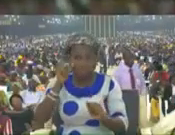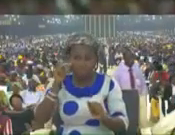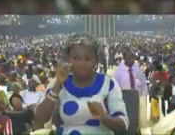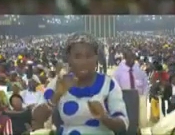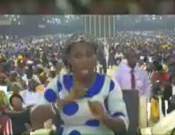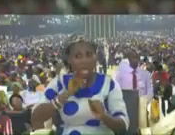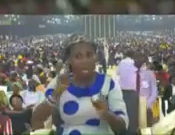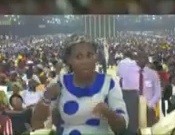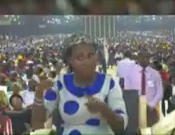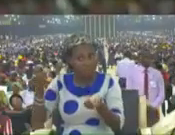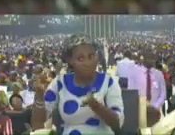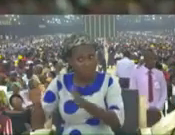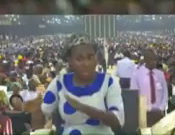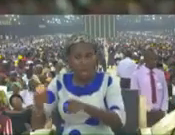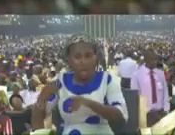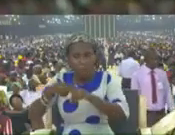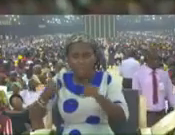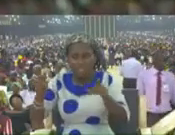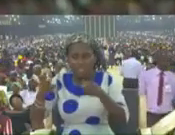But before I go,